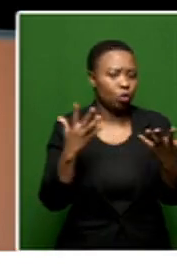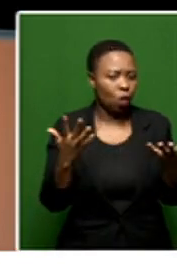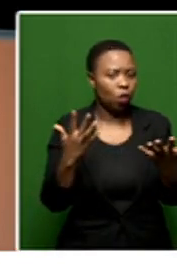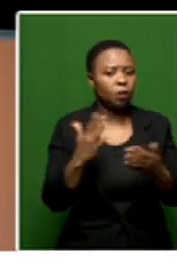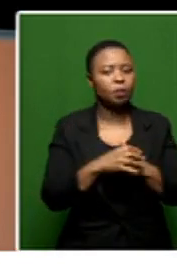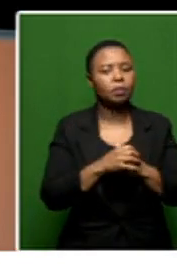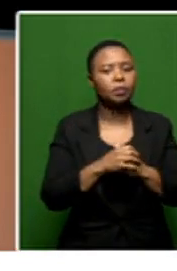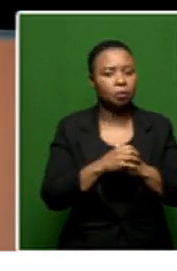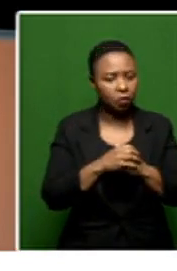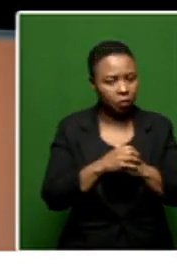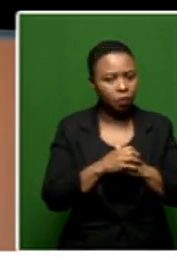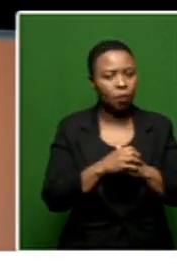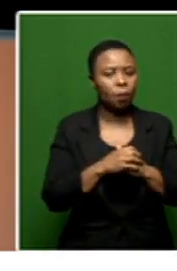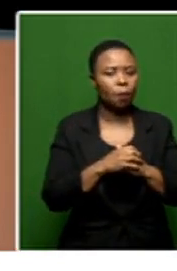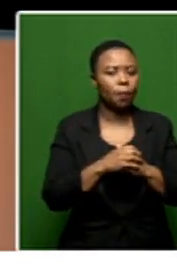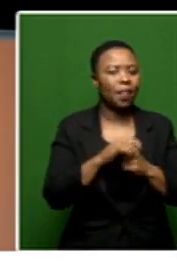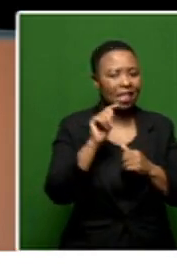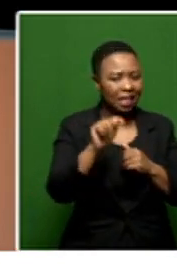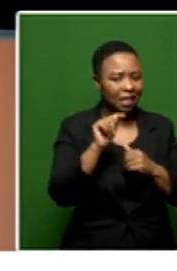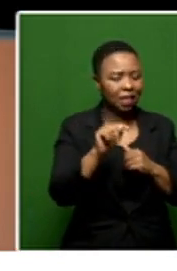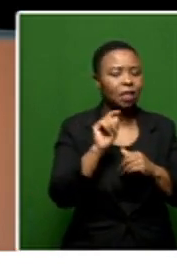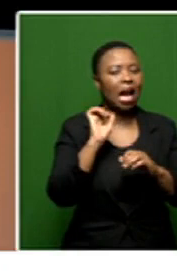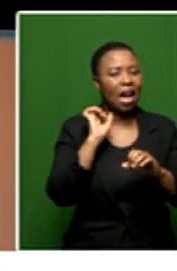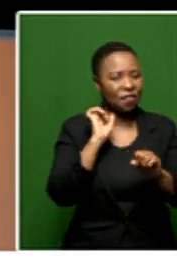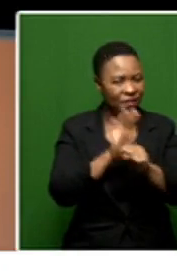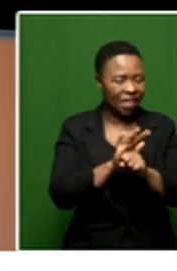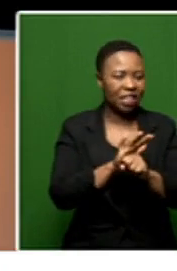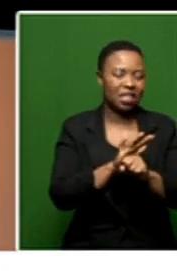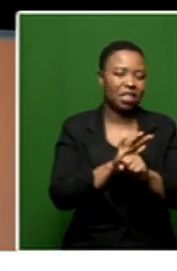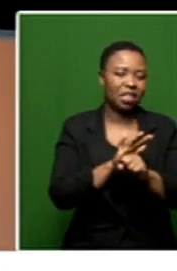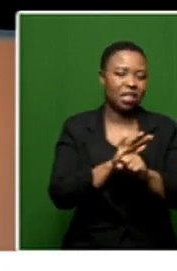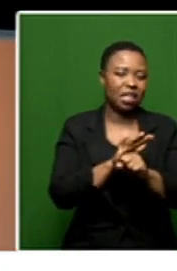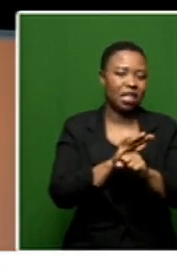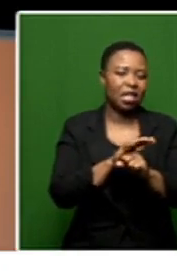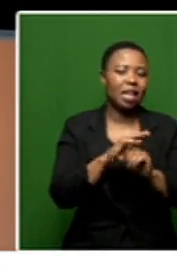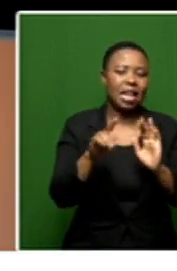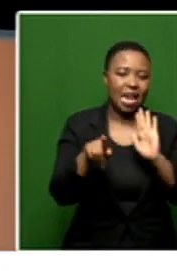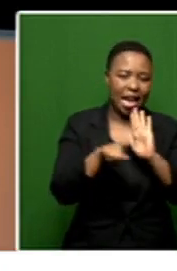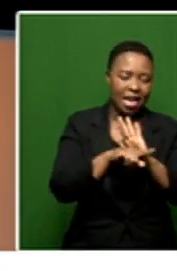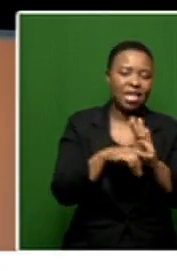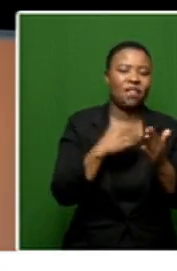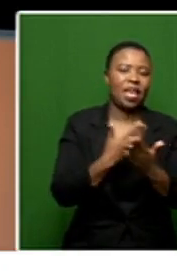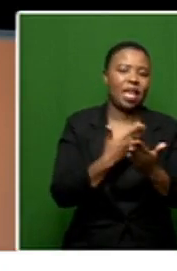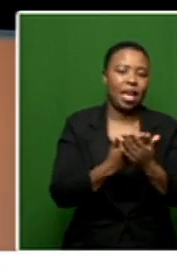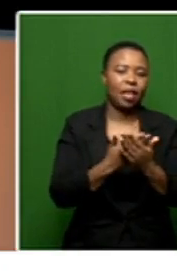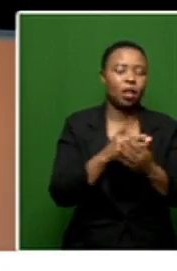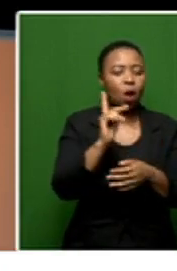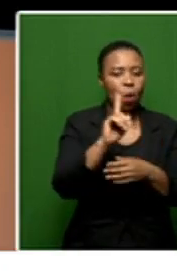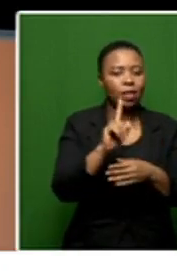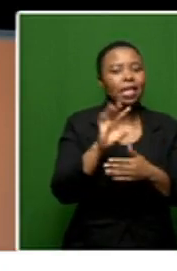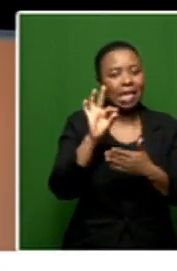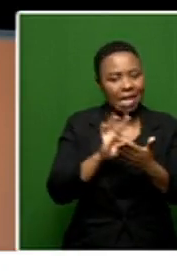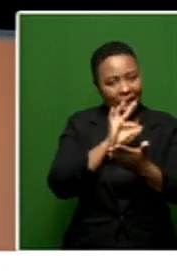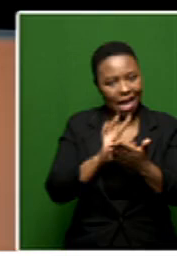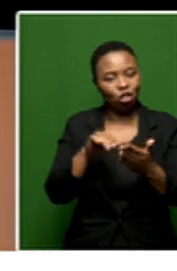gets to affect the credibility and the integrity of the very election we are